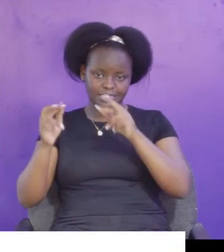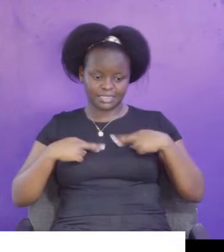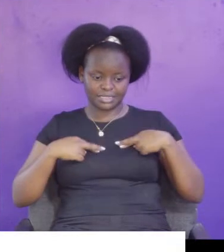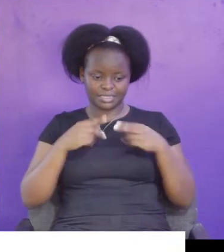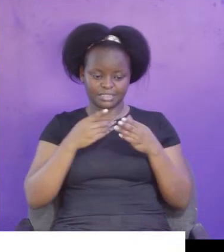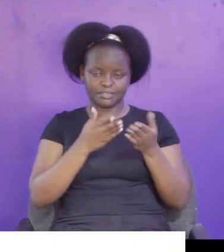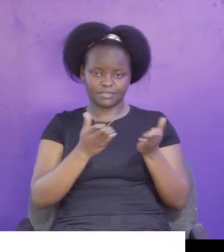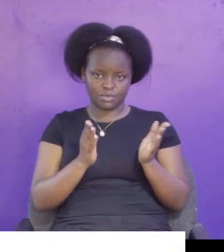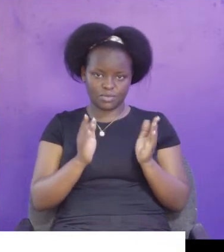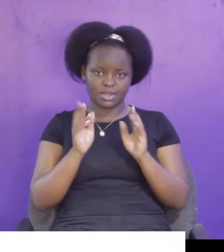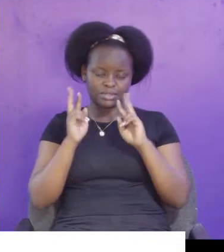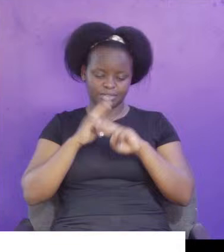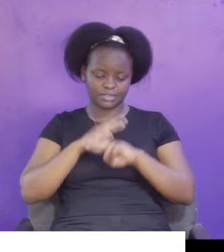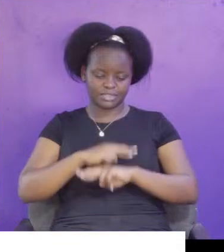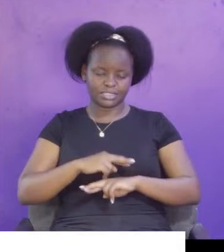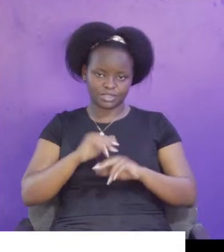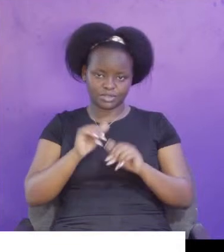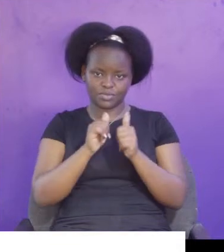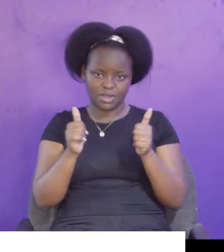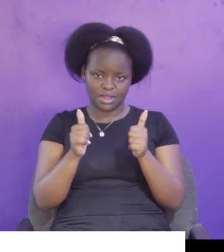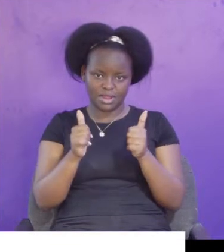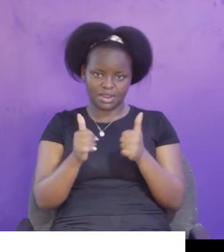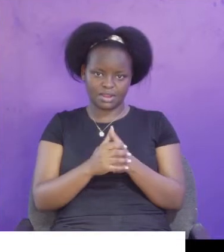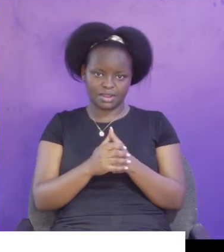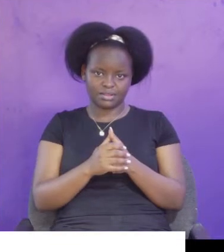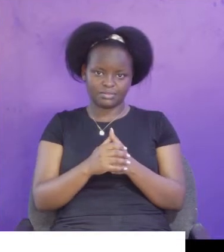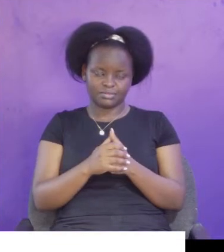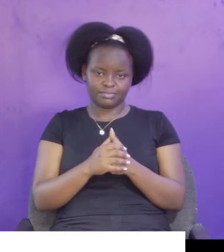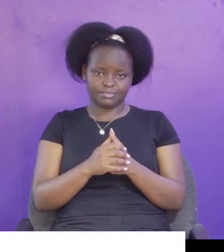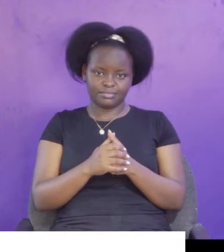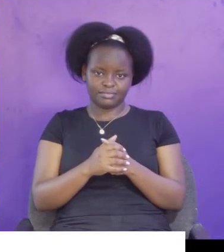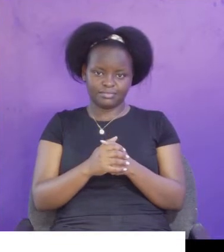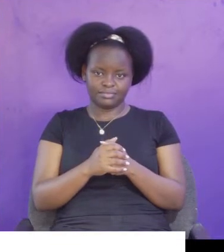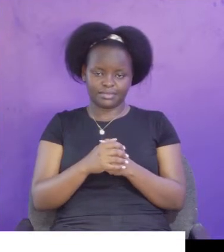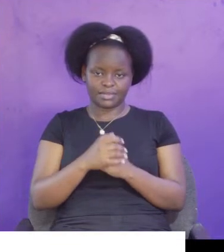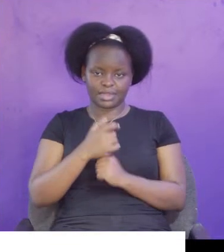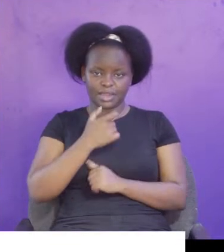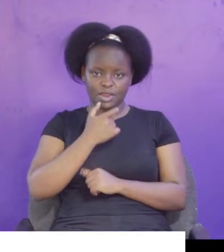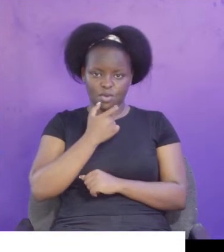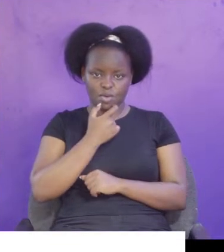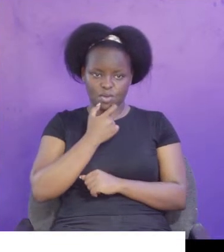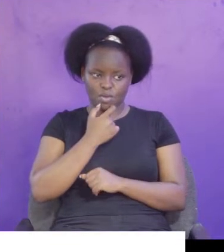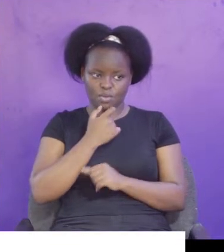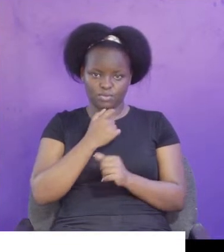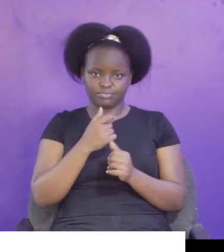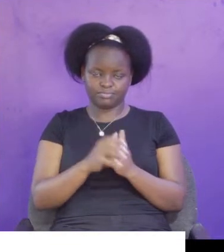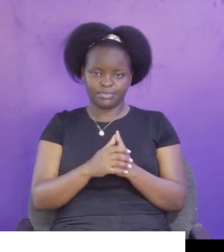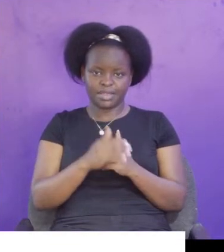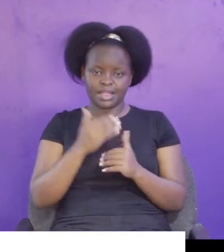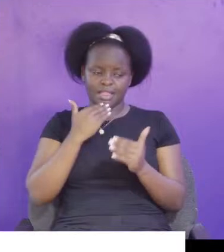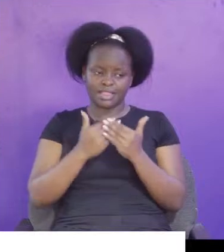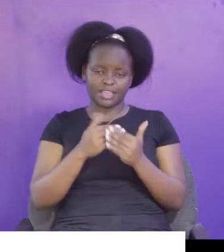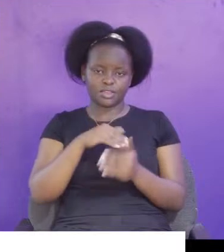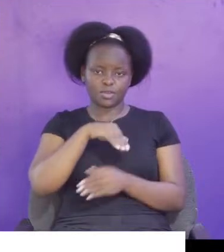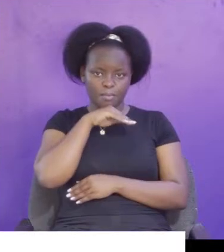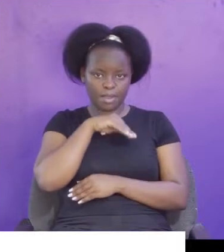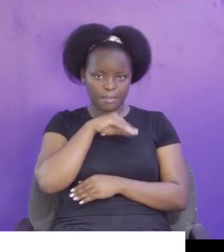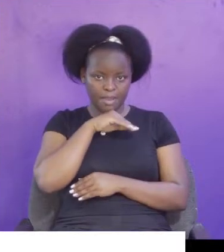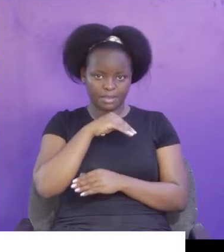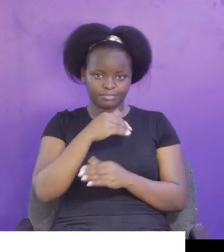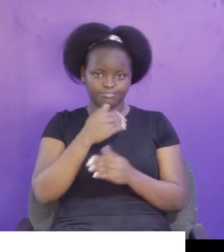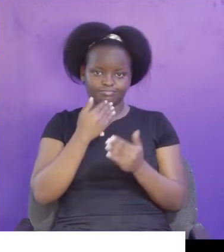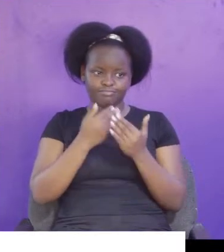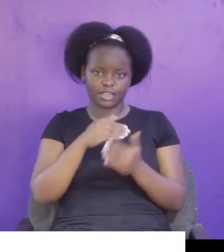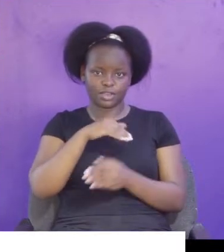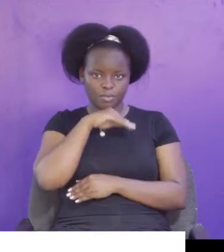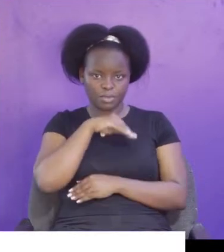well. Nindikwe, Baba Aheri, Asante Baba, Asante Baba,